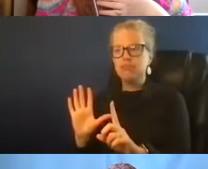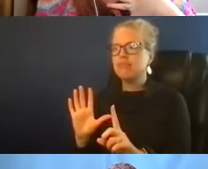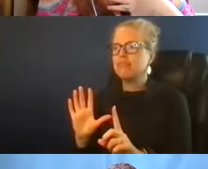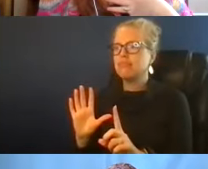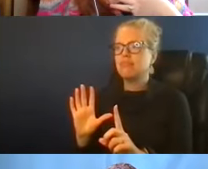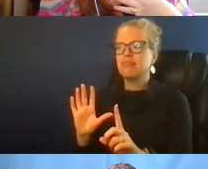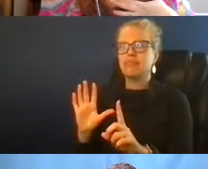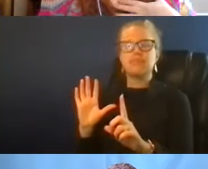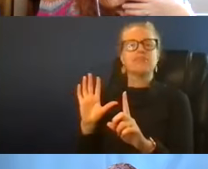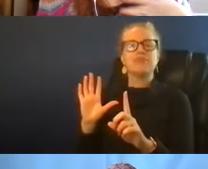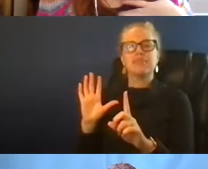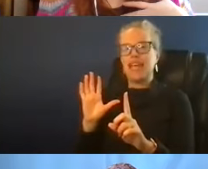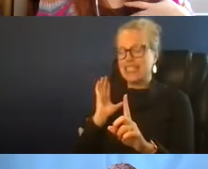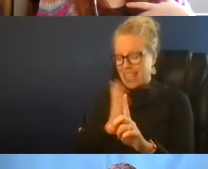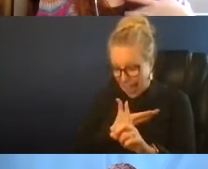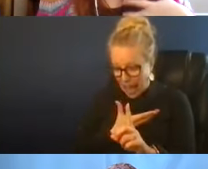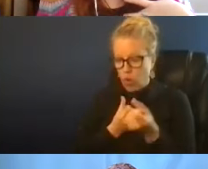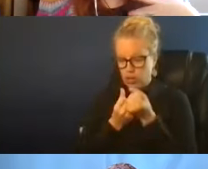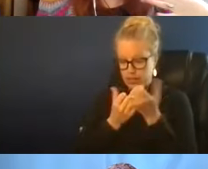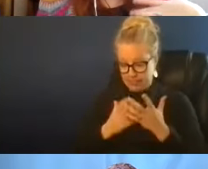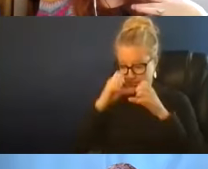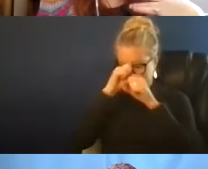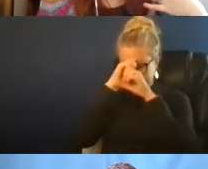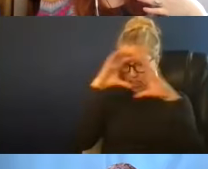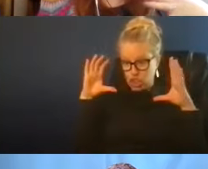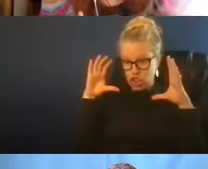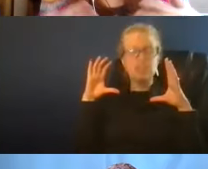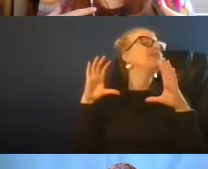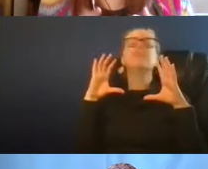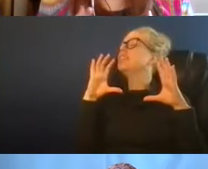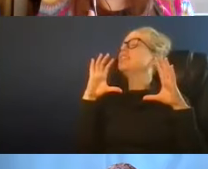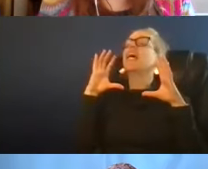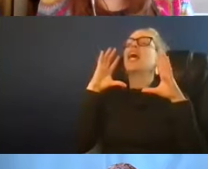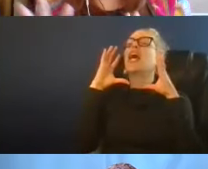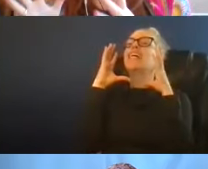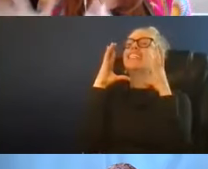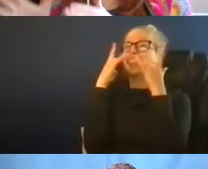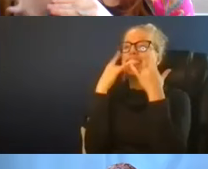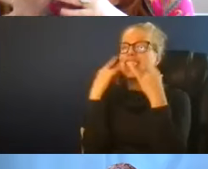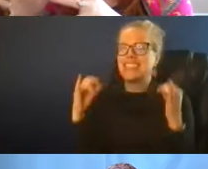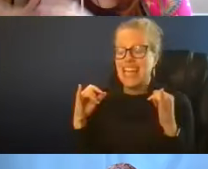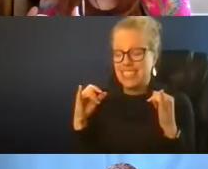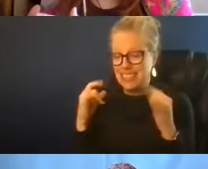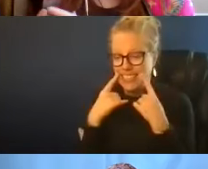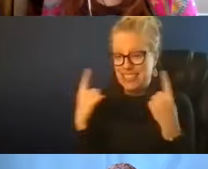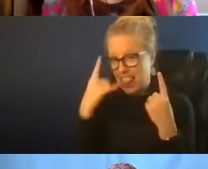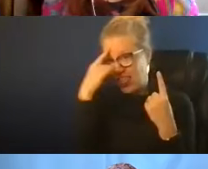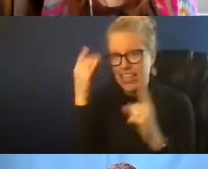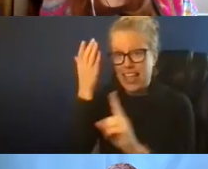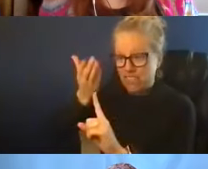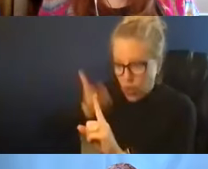that's our vision of success as the advocate, right? What does success look like for the